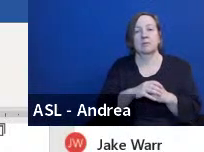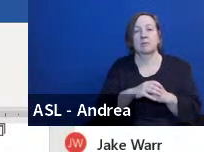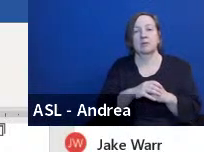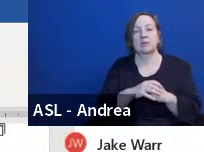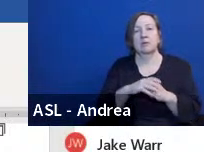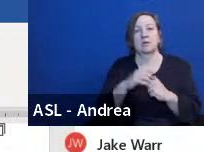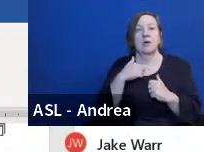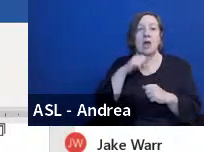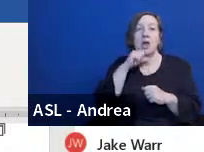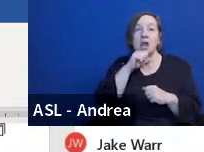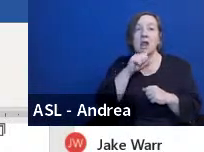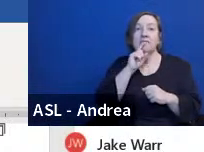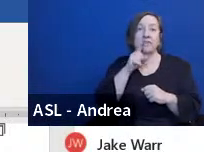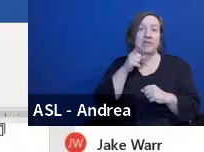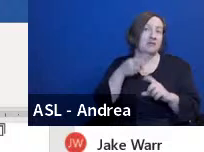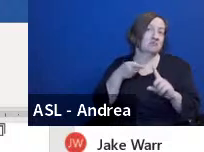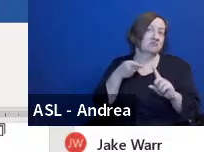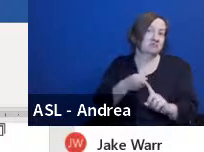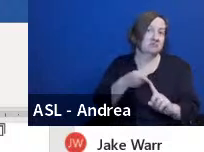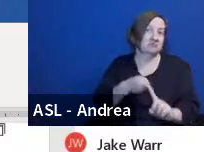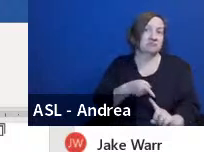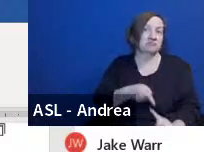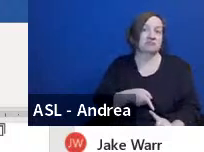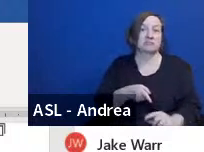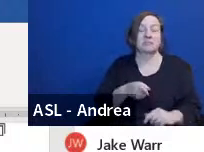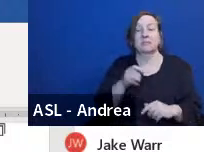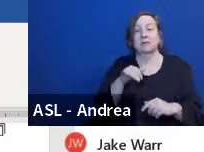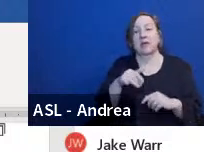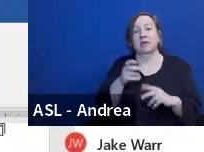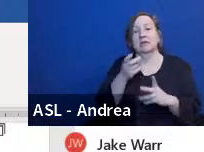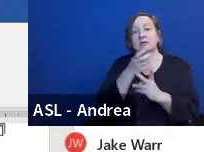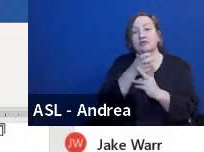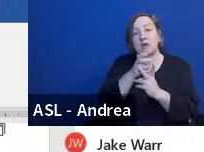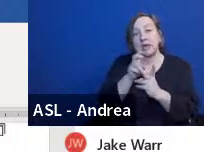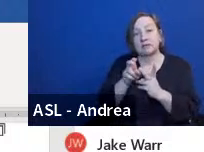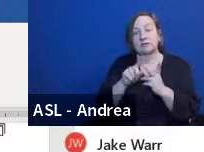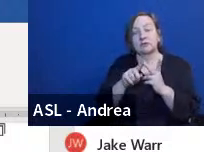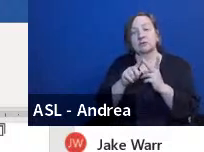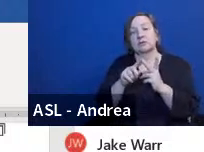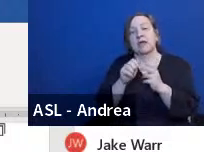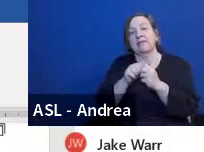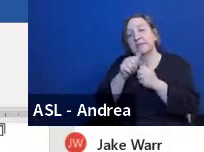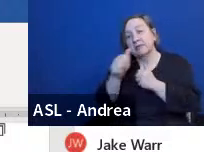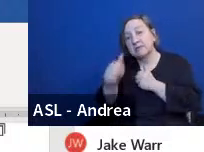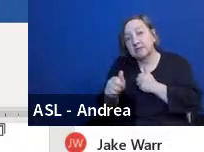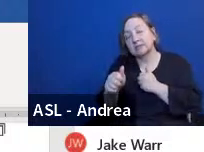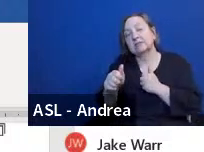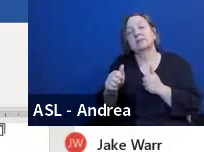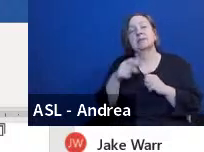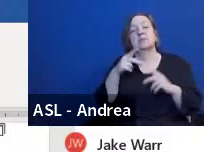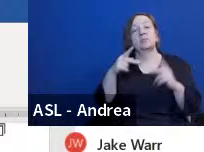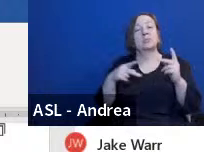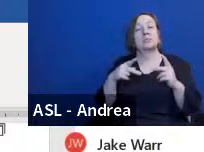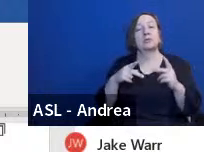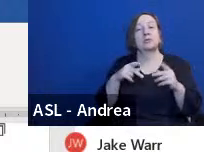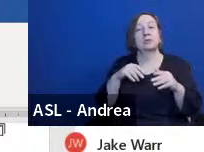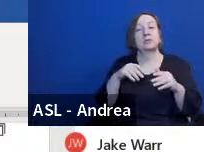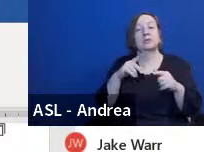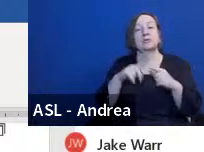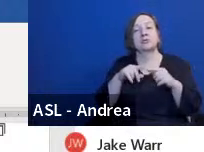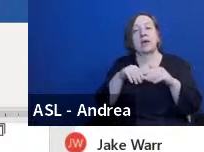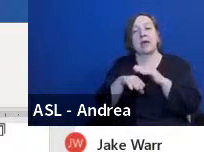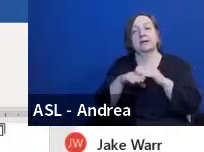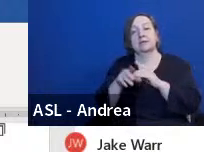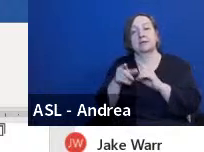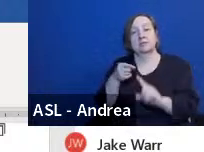I love how specific these are, the transfers and the distance that people have to access points.